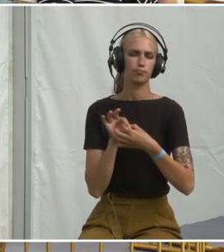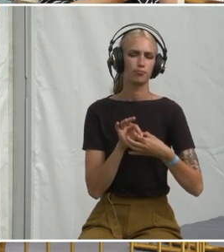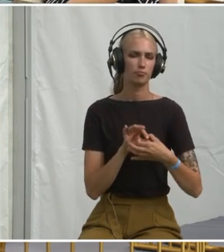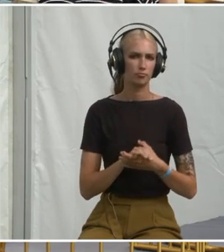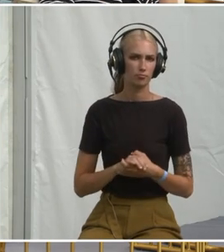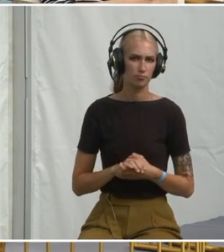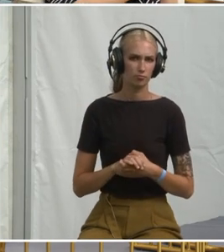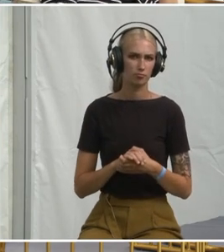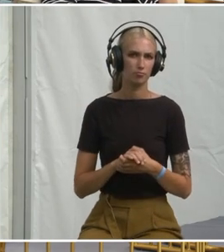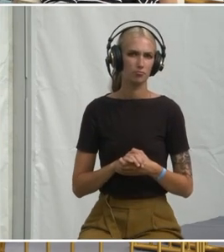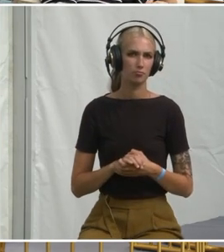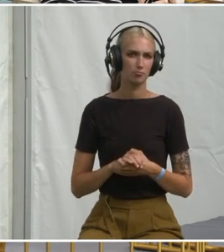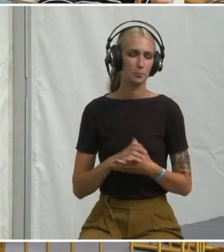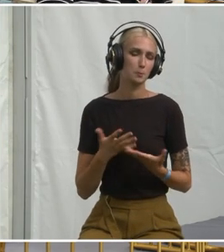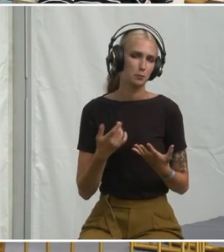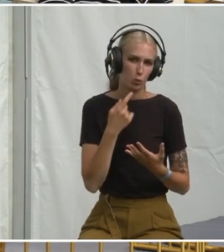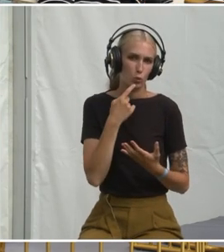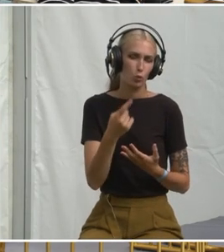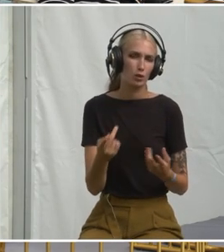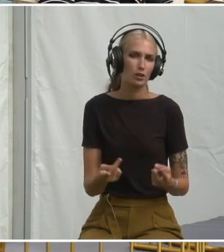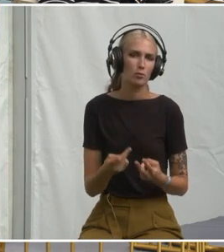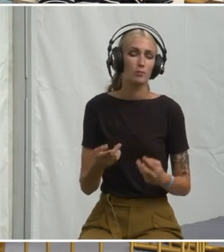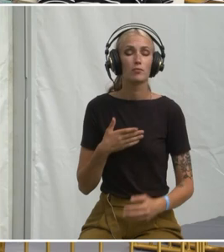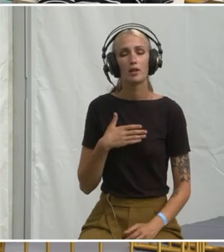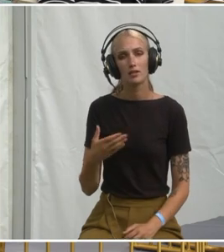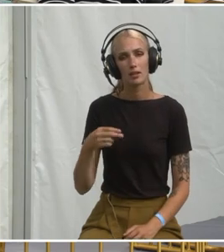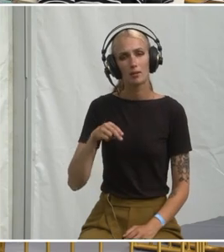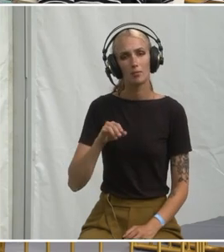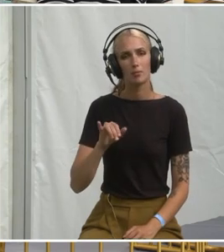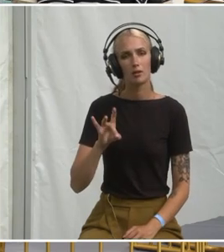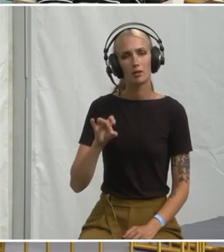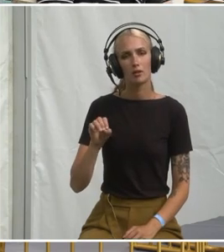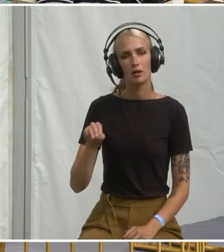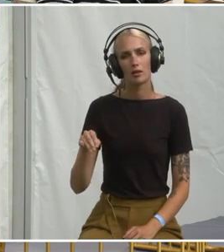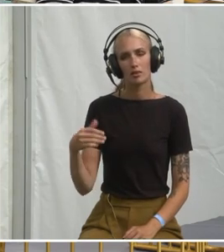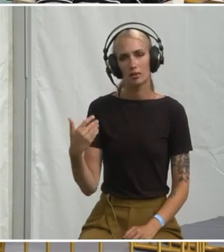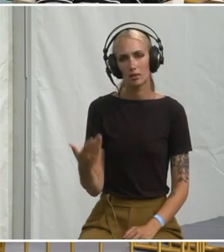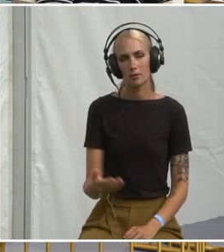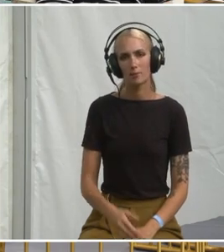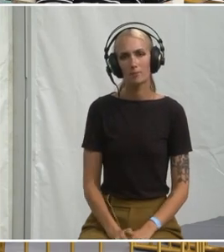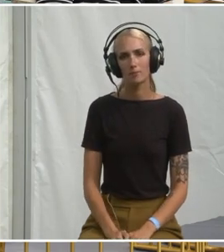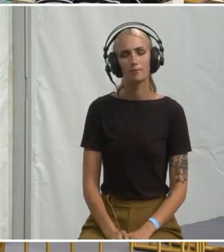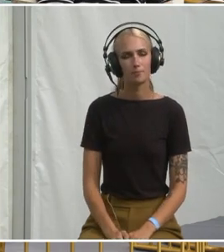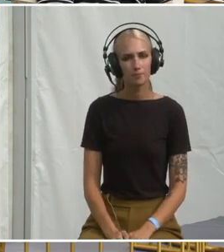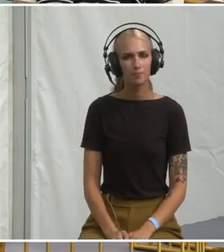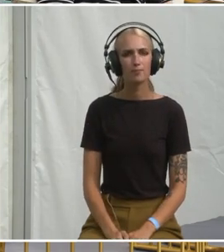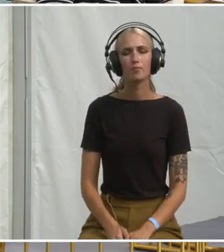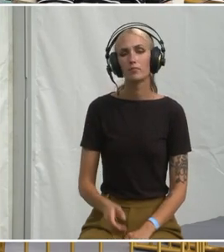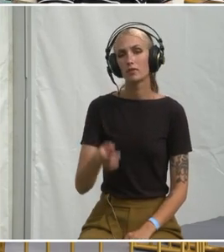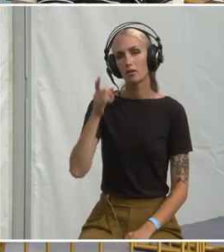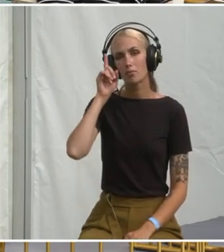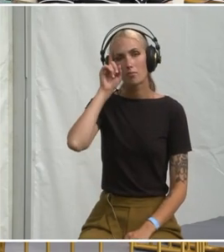life. So that's what I would. Thank you. And Piret, please. Yes, I think